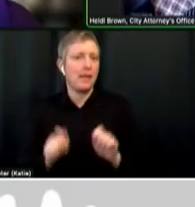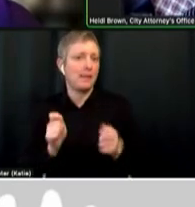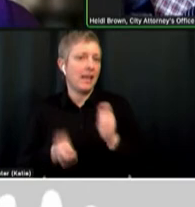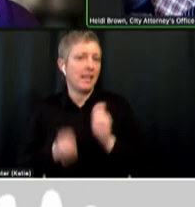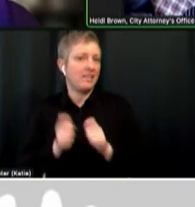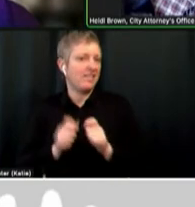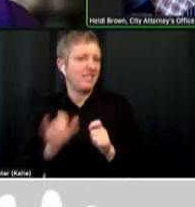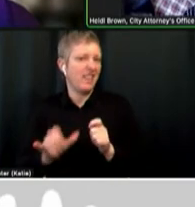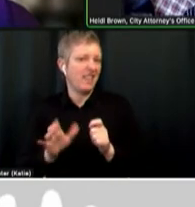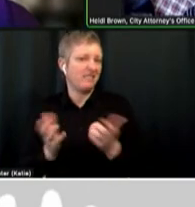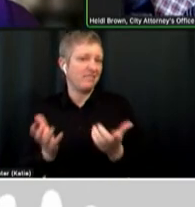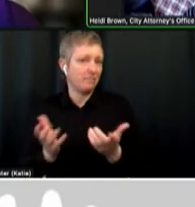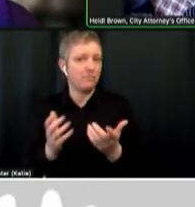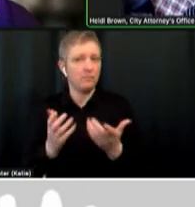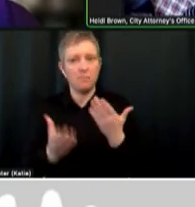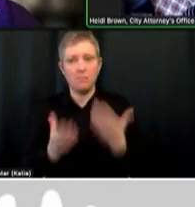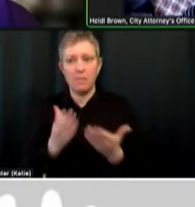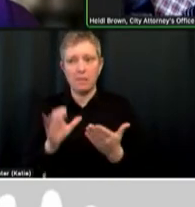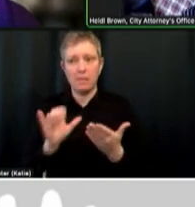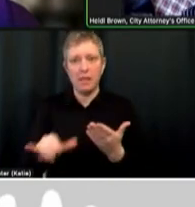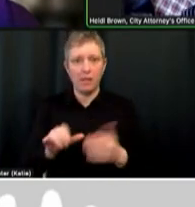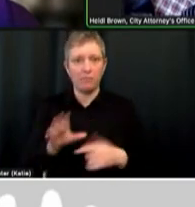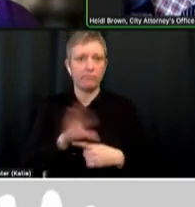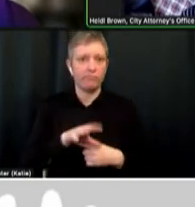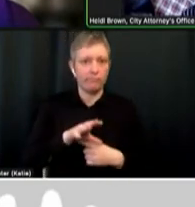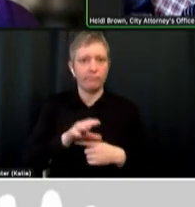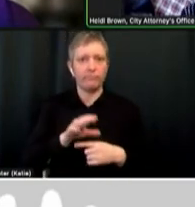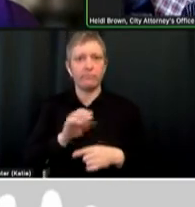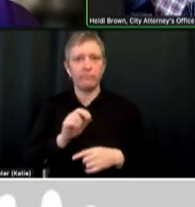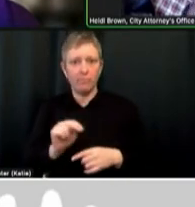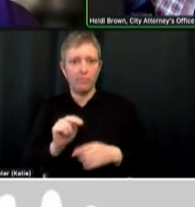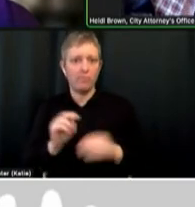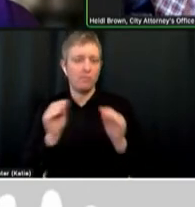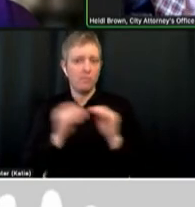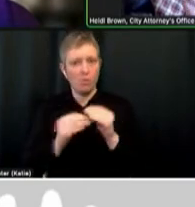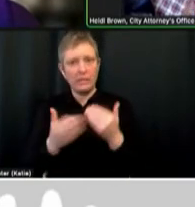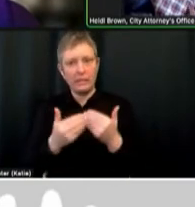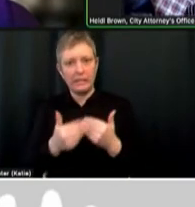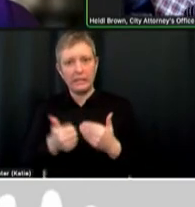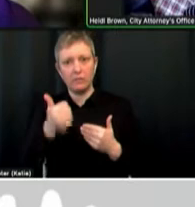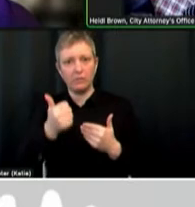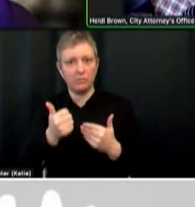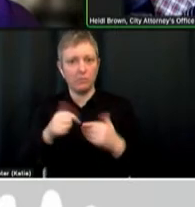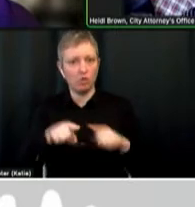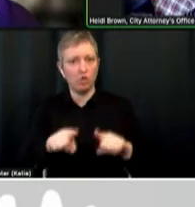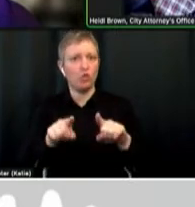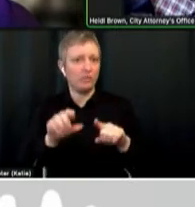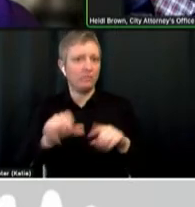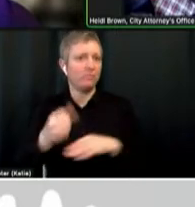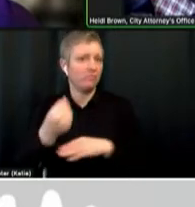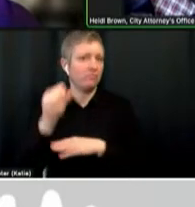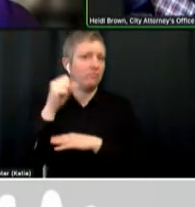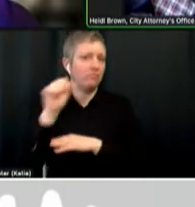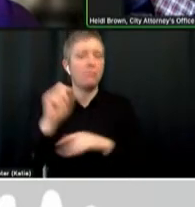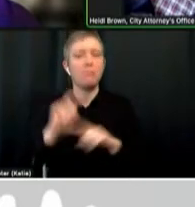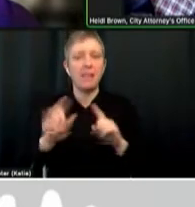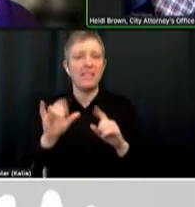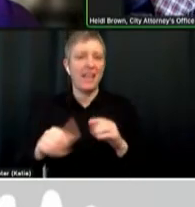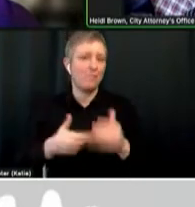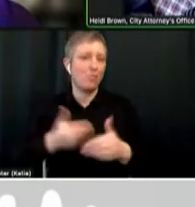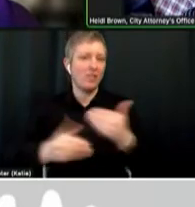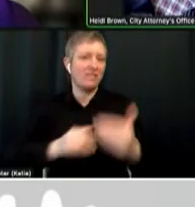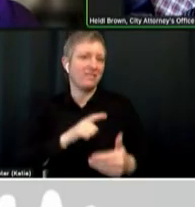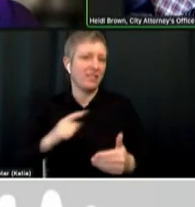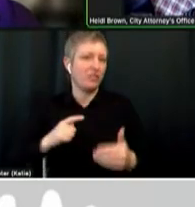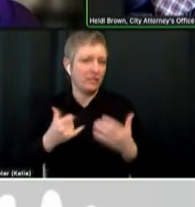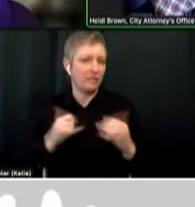footage could be more readily used during those events? And that's still in process. So I'm not